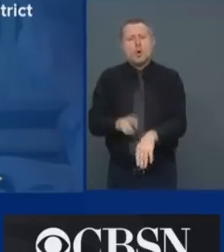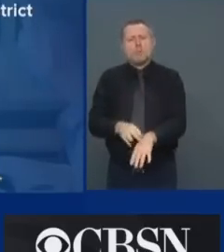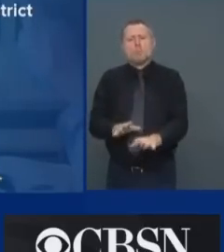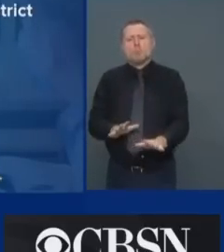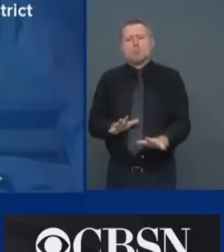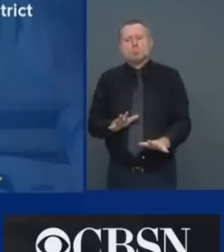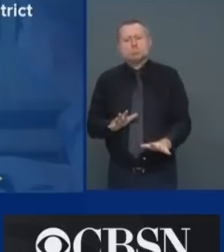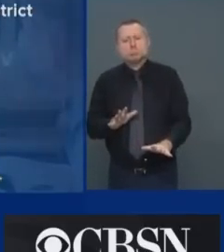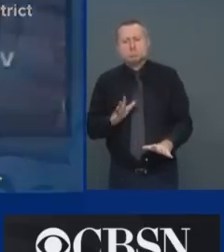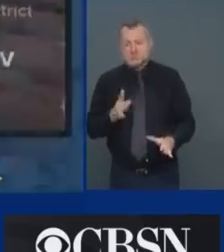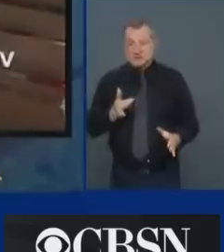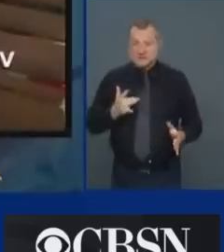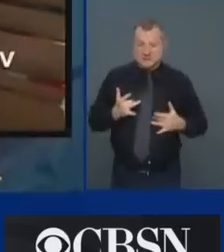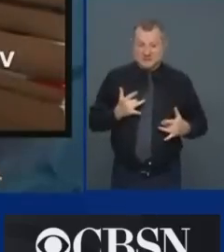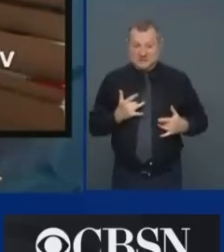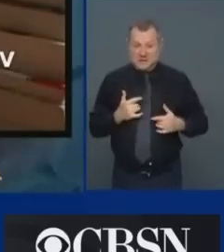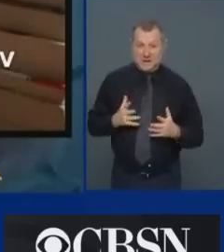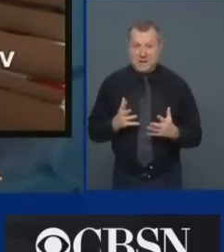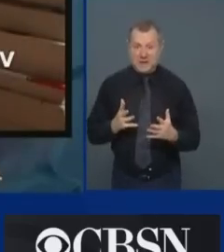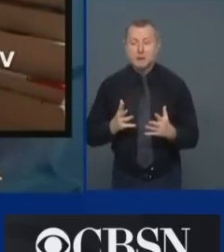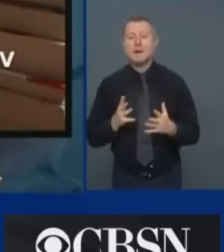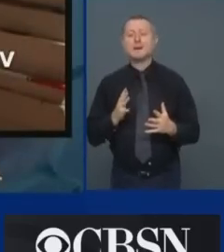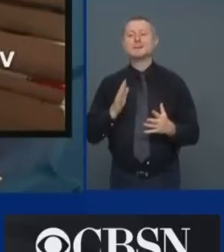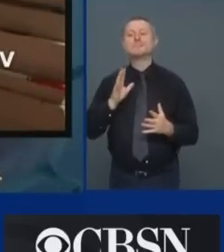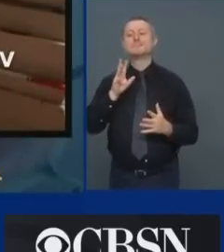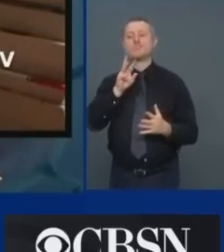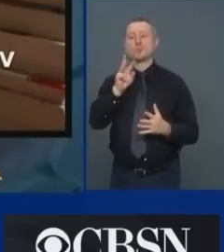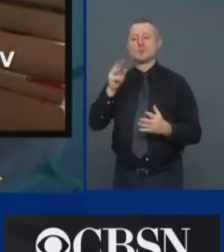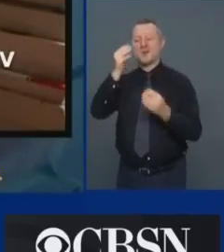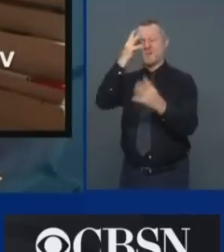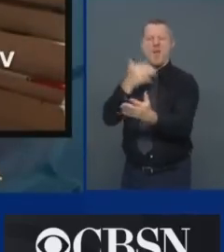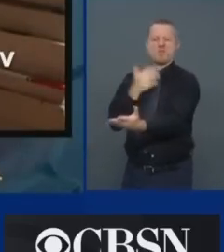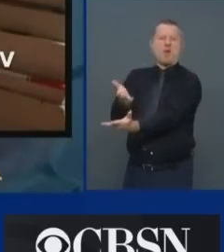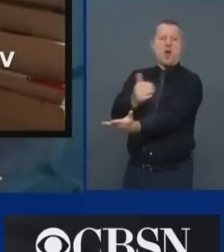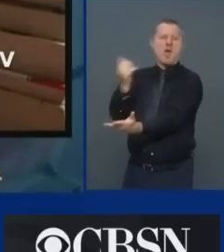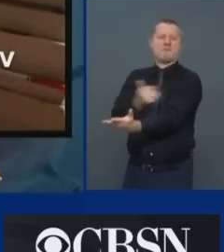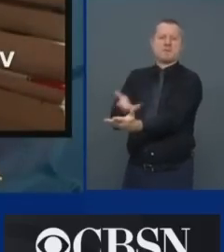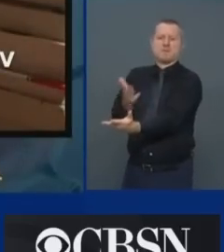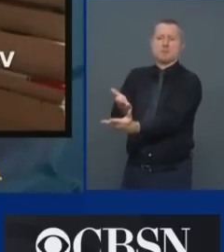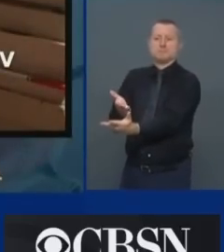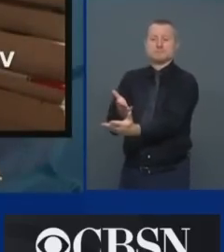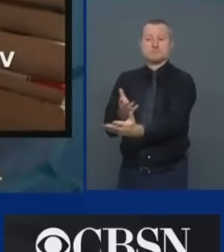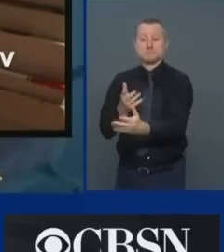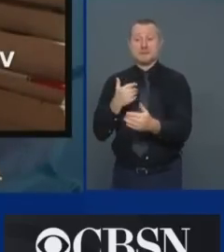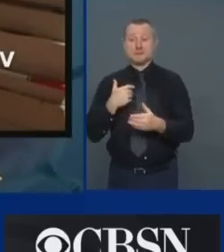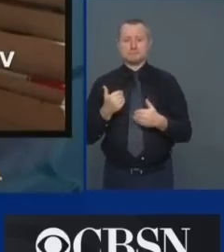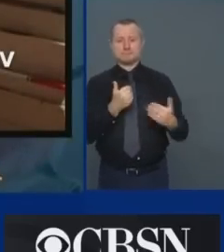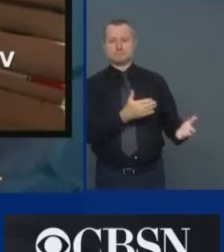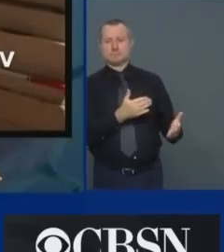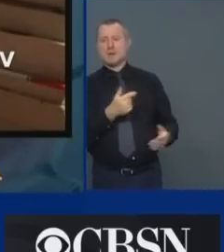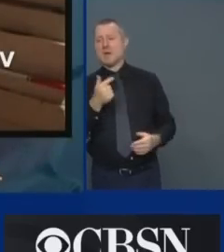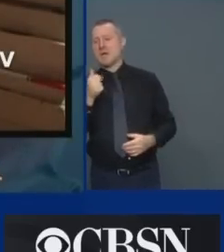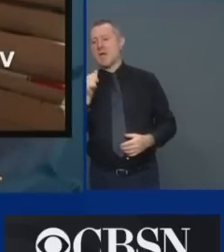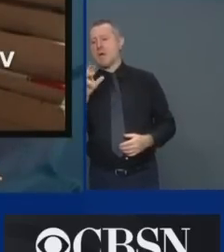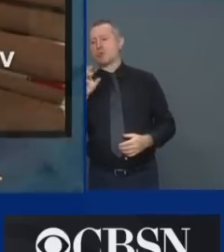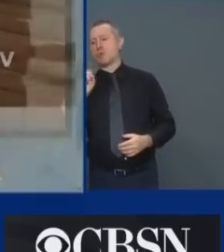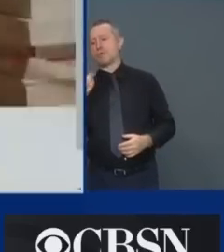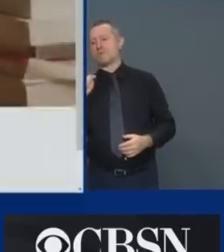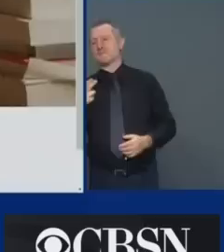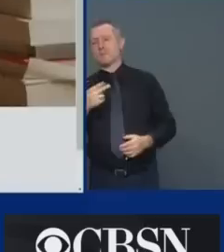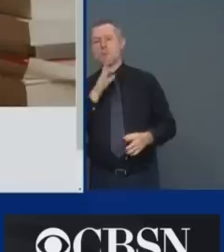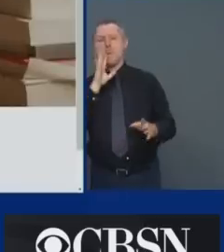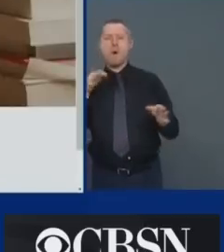So people want the information. This will give them the information. I'm going to turn it over to Gareth to walk you through how this website